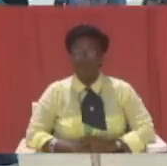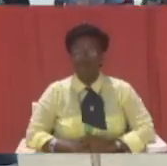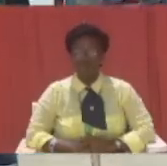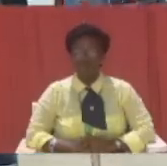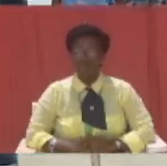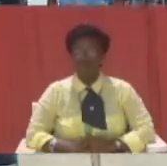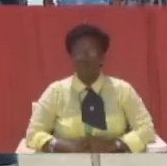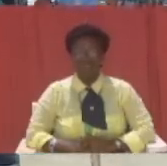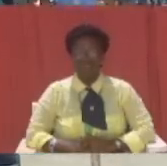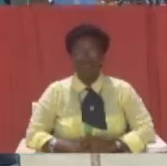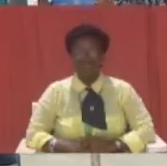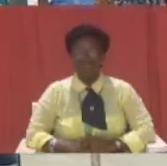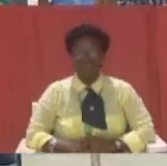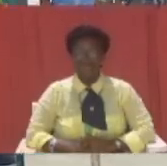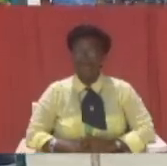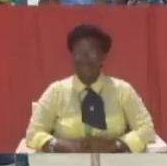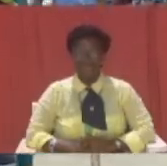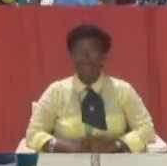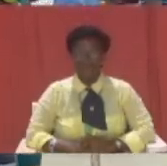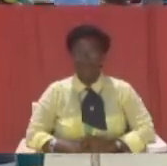Thank you, merciful Father.